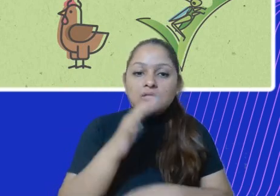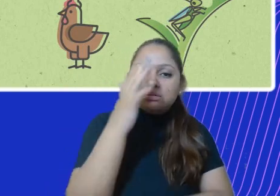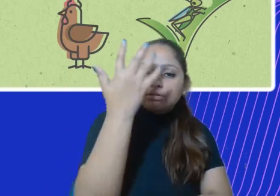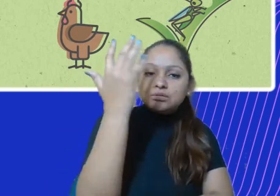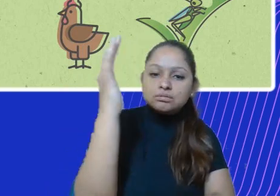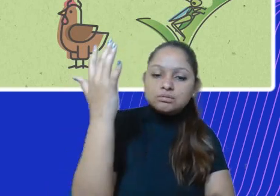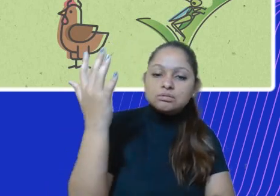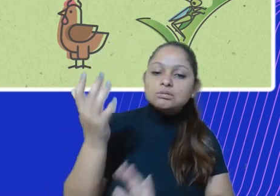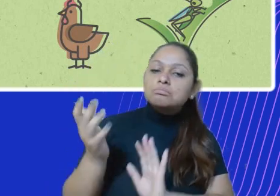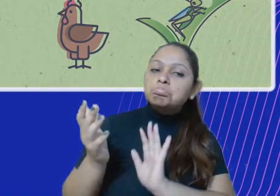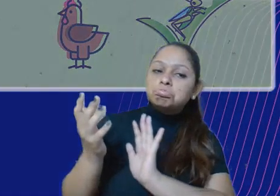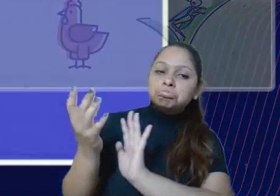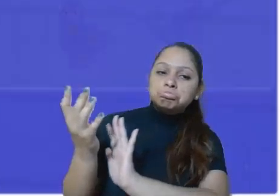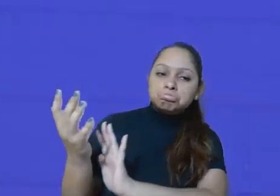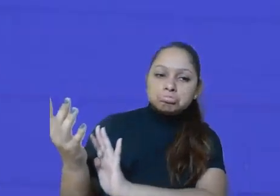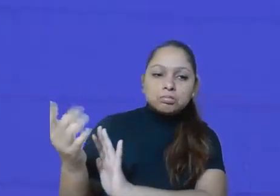And